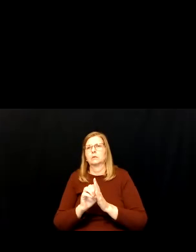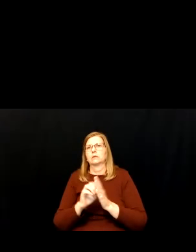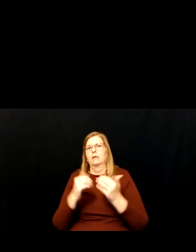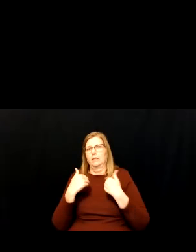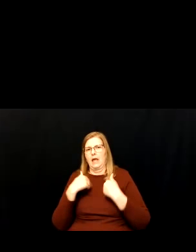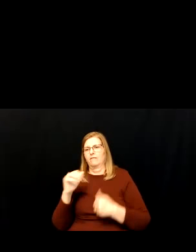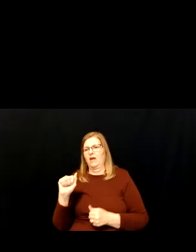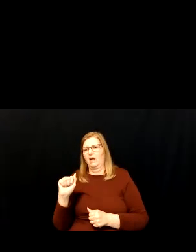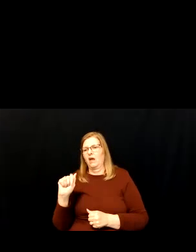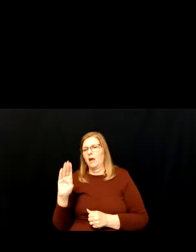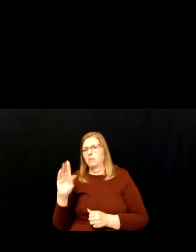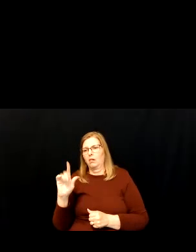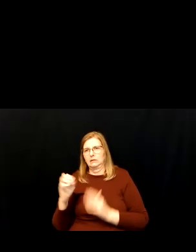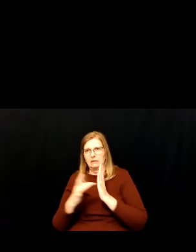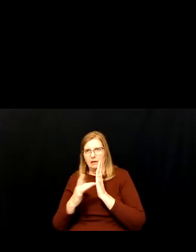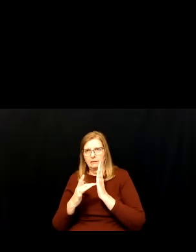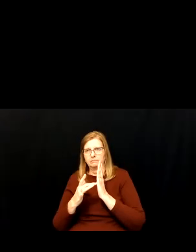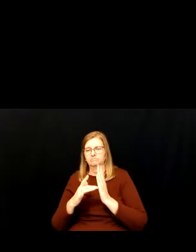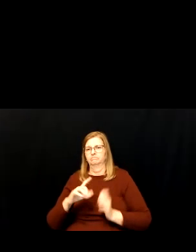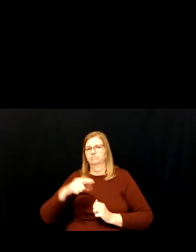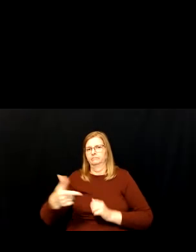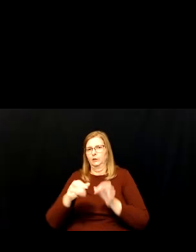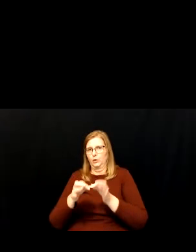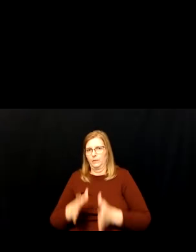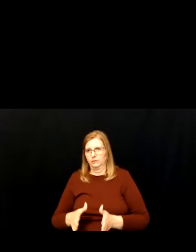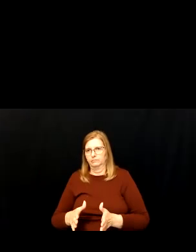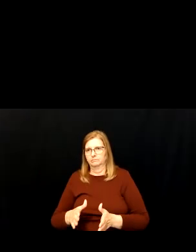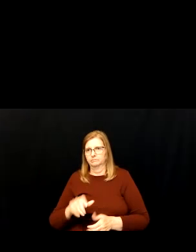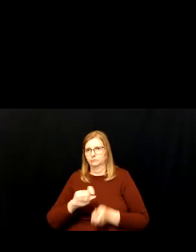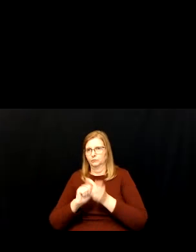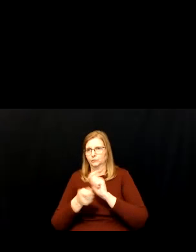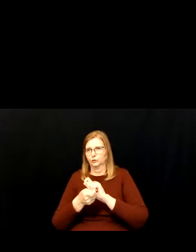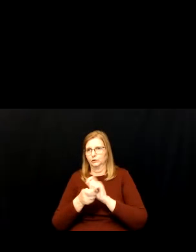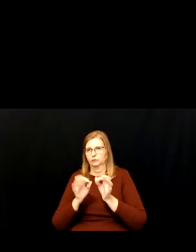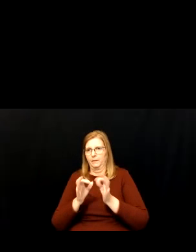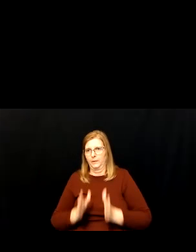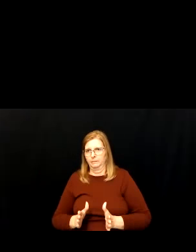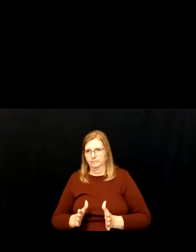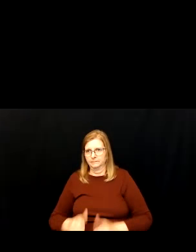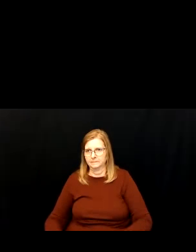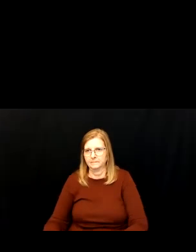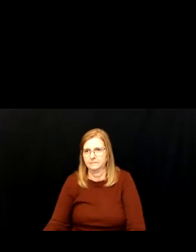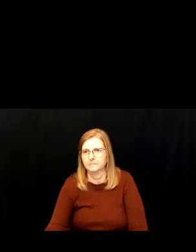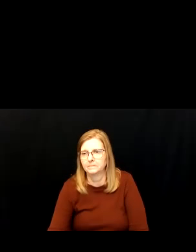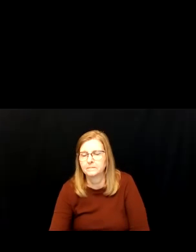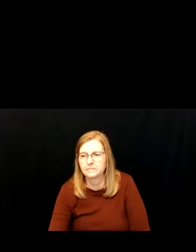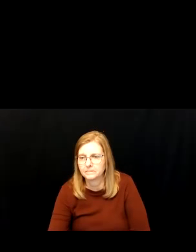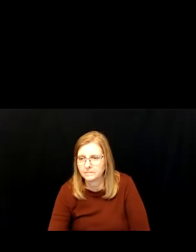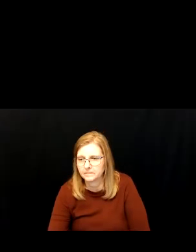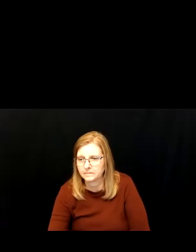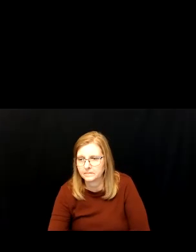Tech has. The next ones, wow, are the learning, cognition, and development. And again, this kind of goes